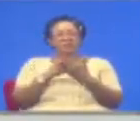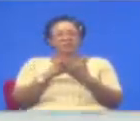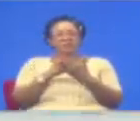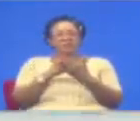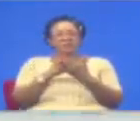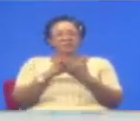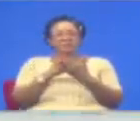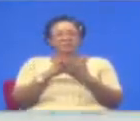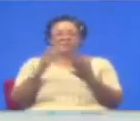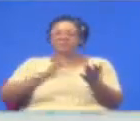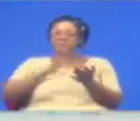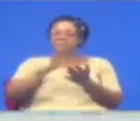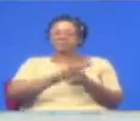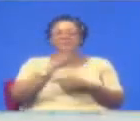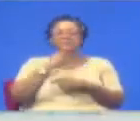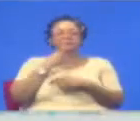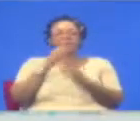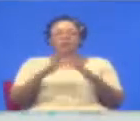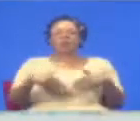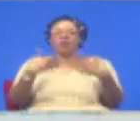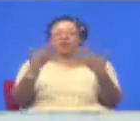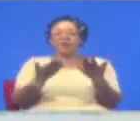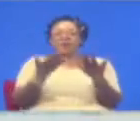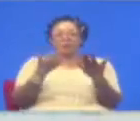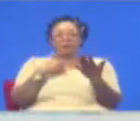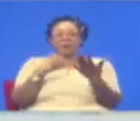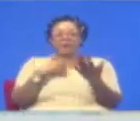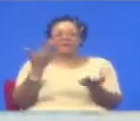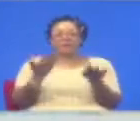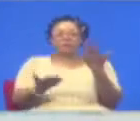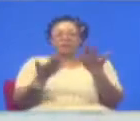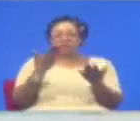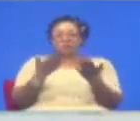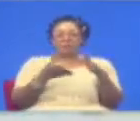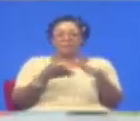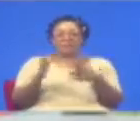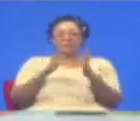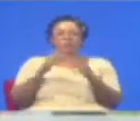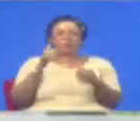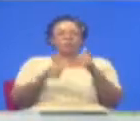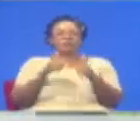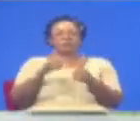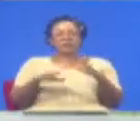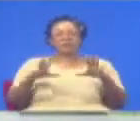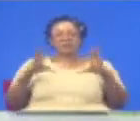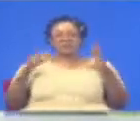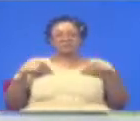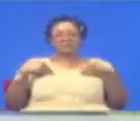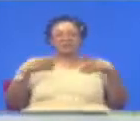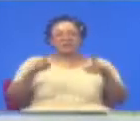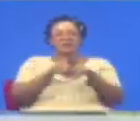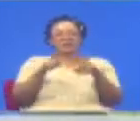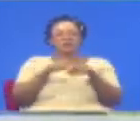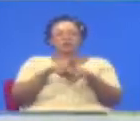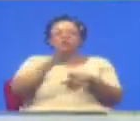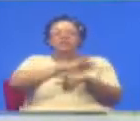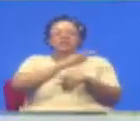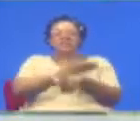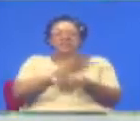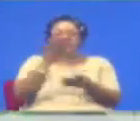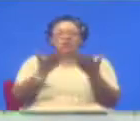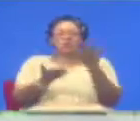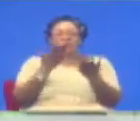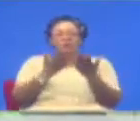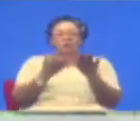board states that the offer price relies on a valuation method, which is widely accepted as the most authoritative valuation approach of